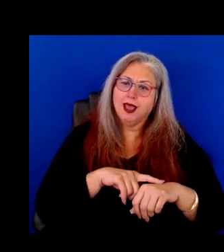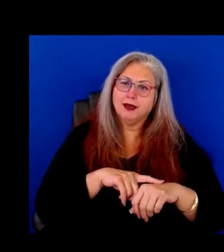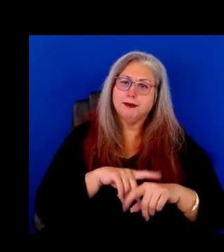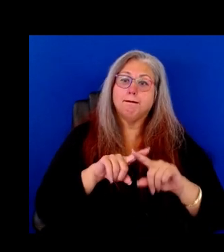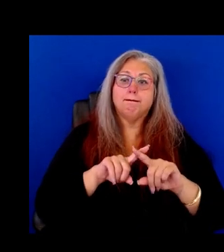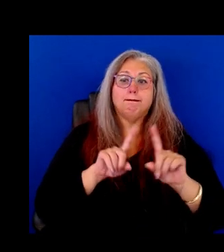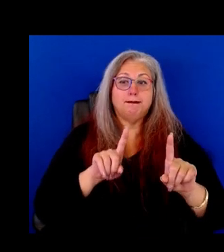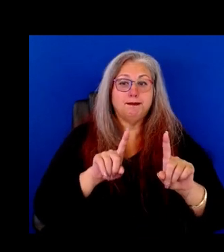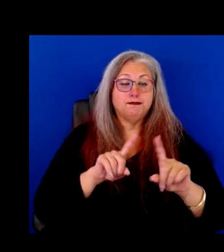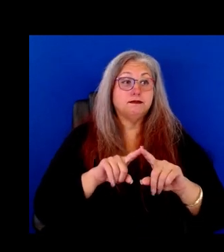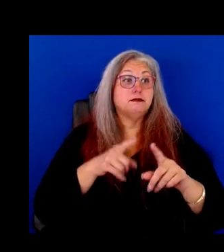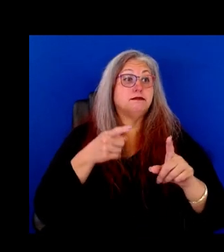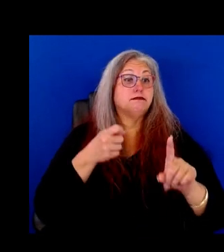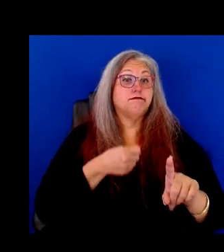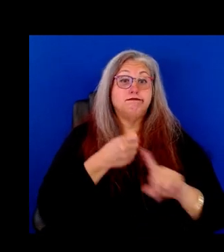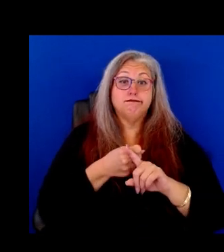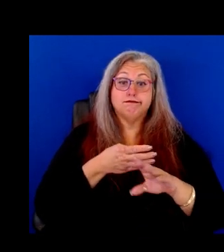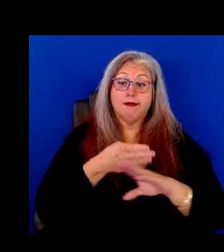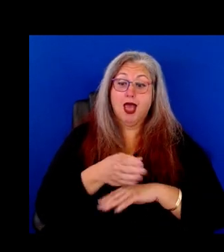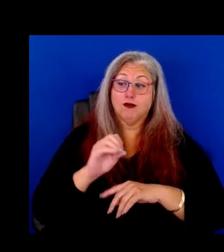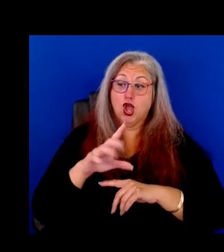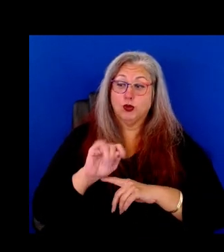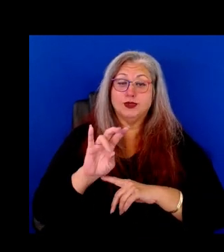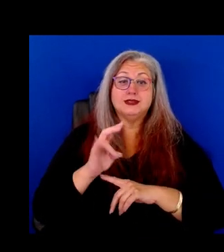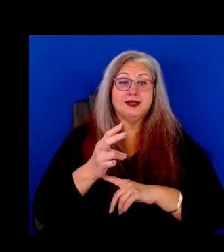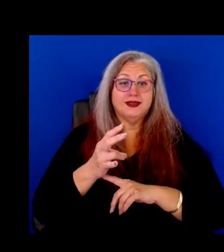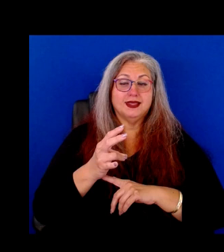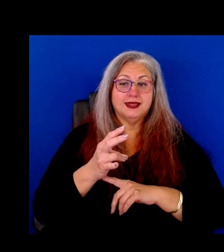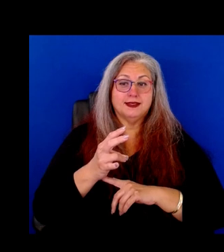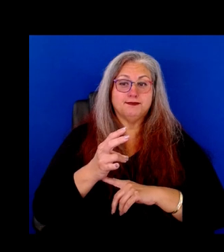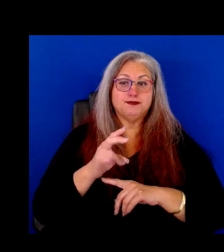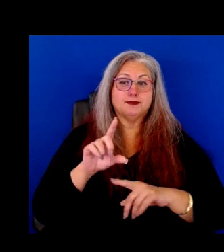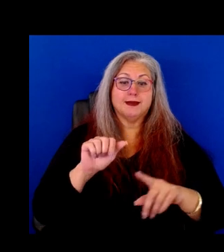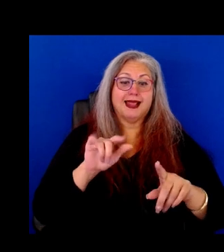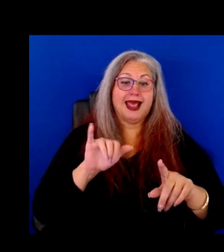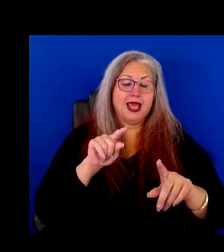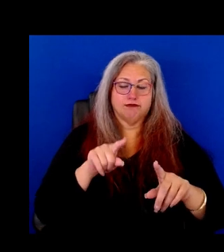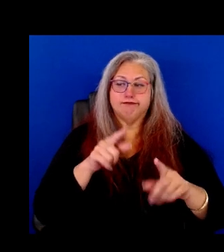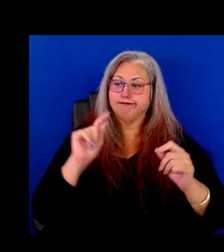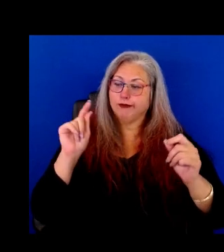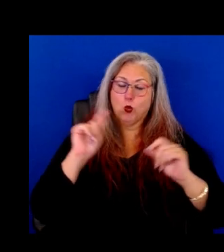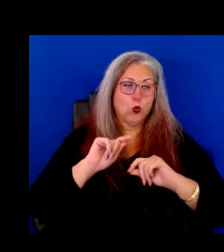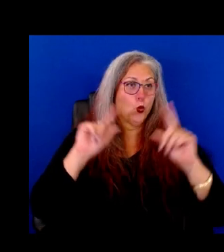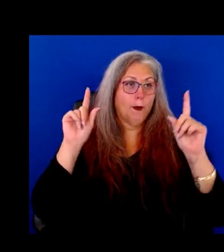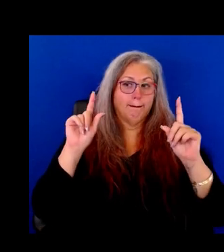However, after October 7th, Leila woke up